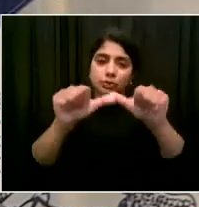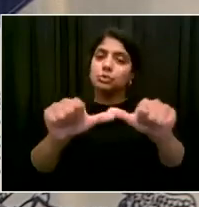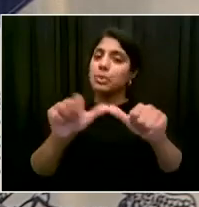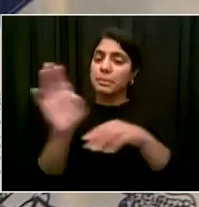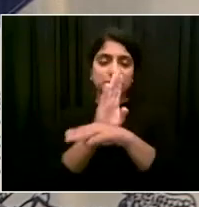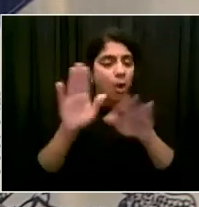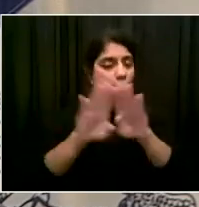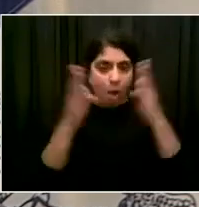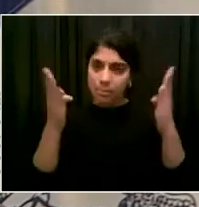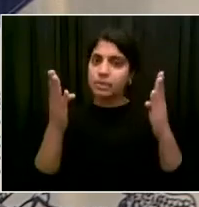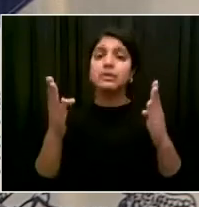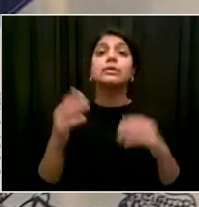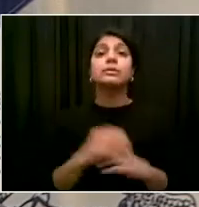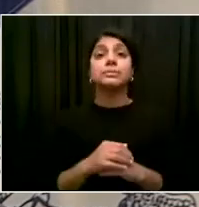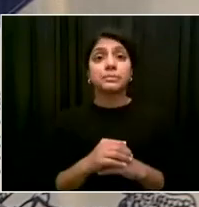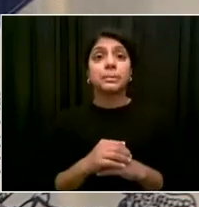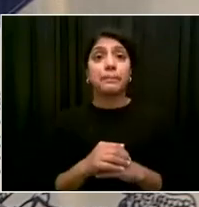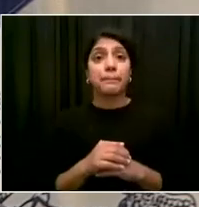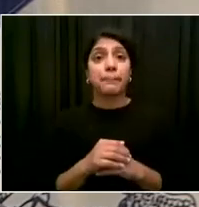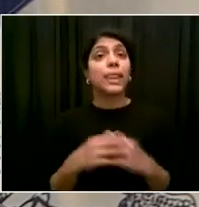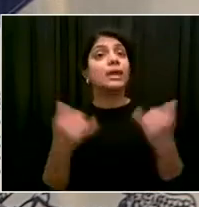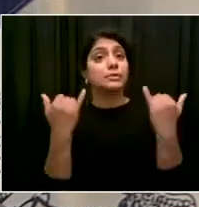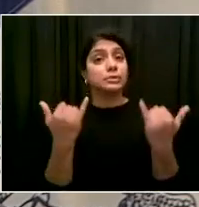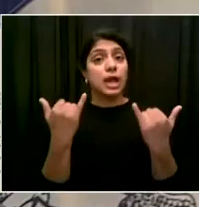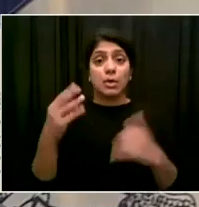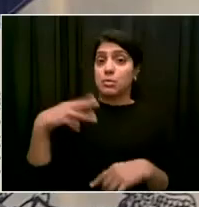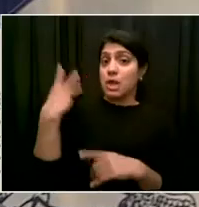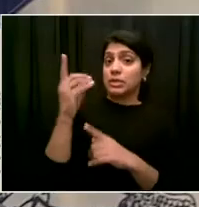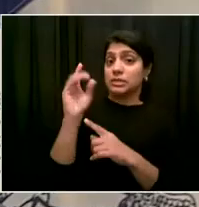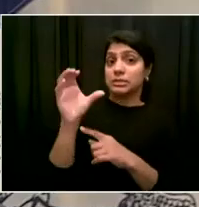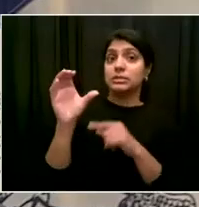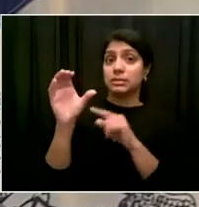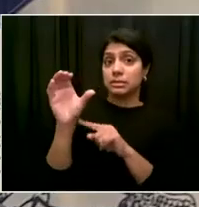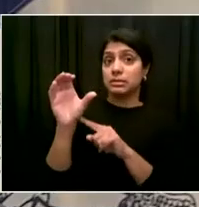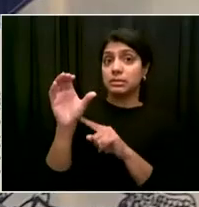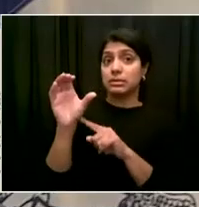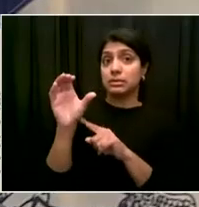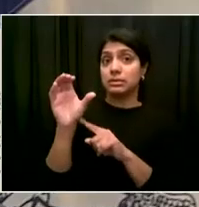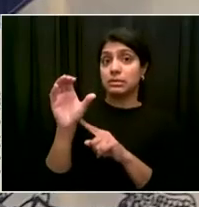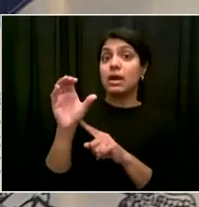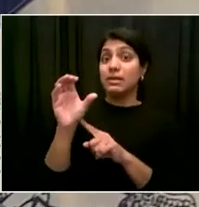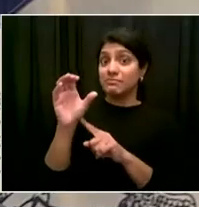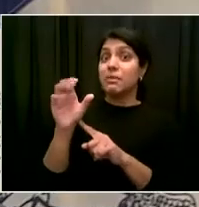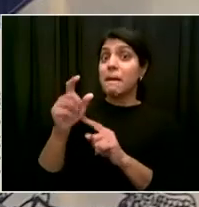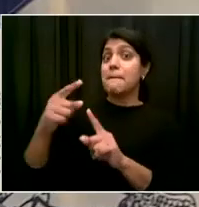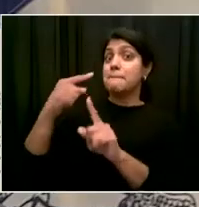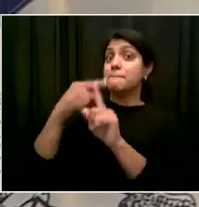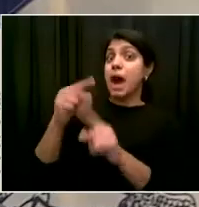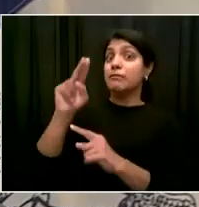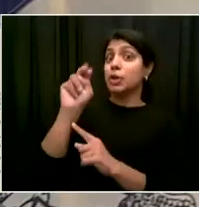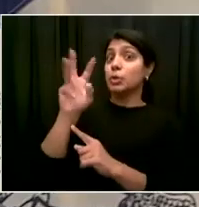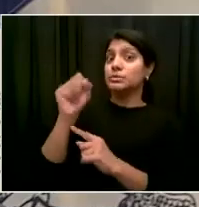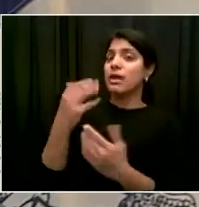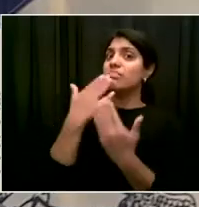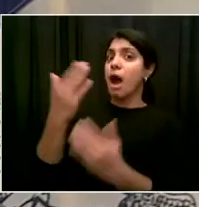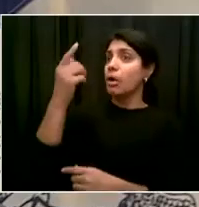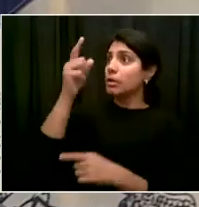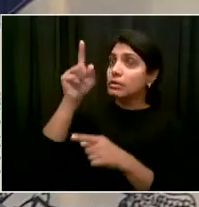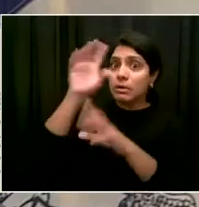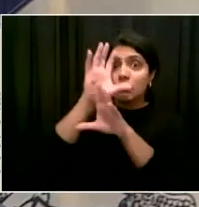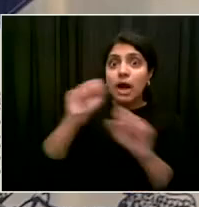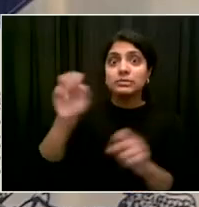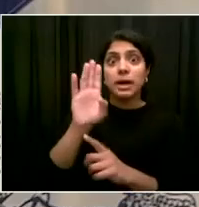Washington, good news, and very thankful to President Biden, who continues to come up with new approaches to help address